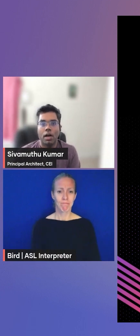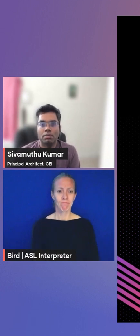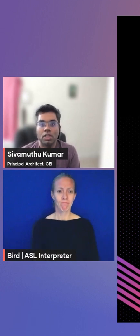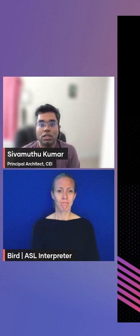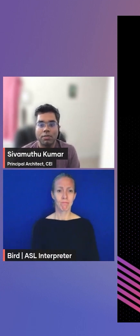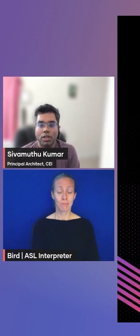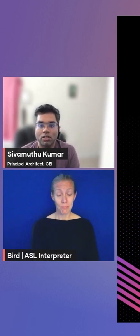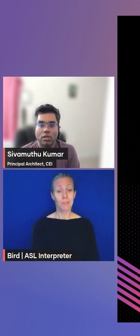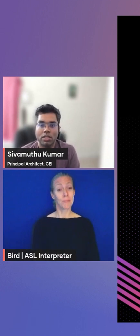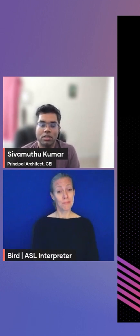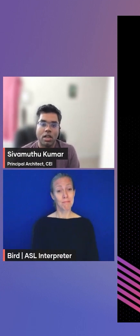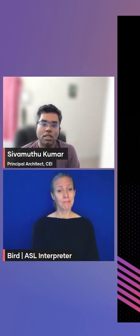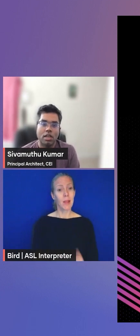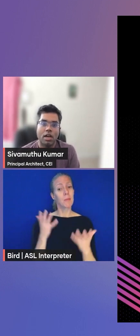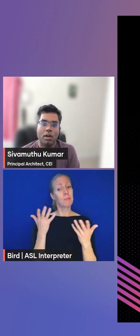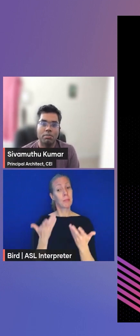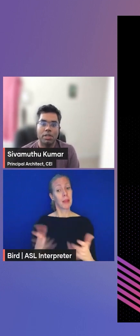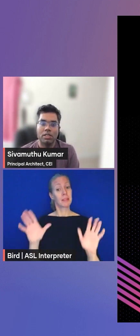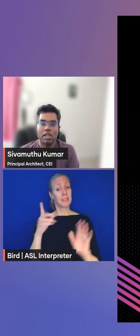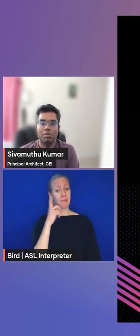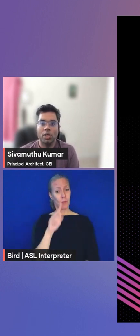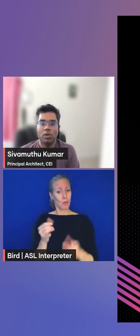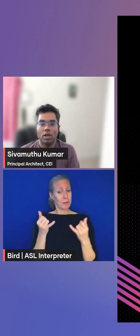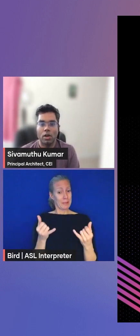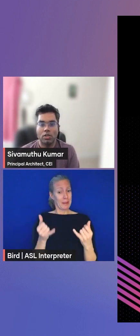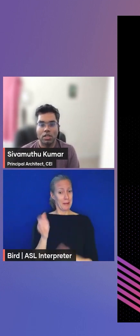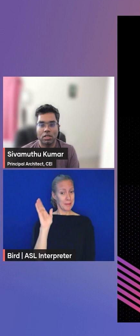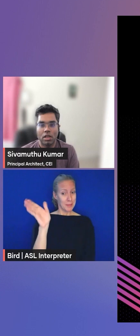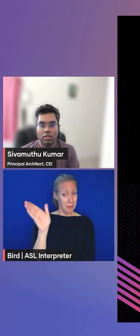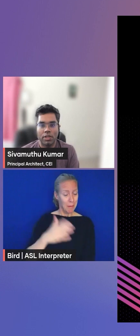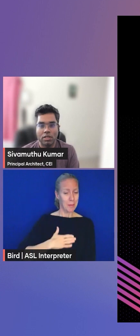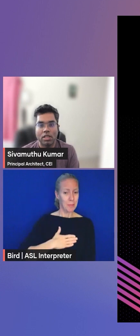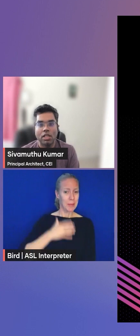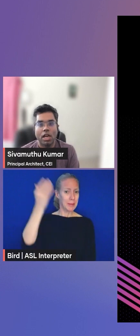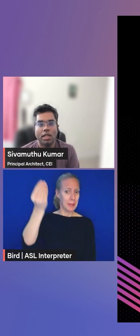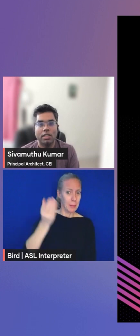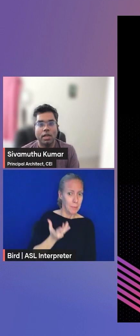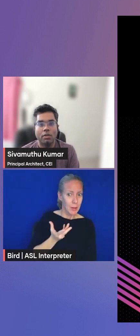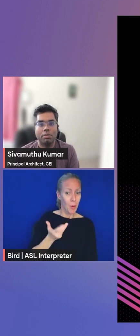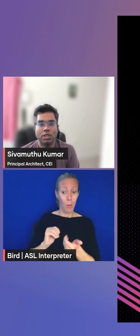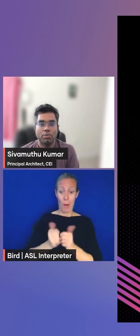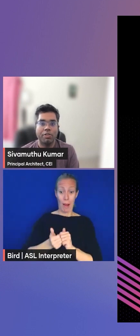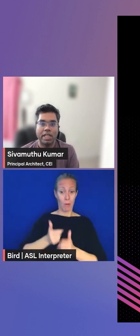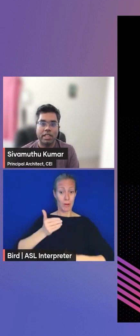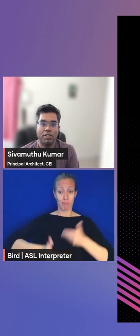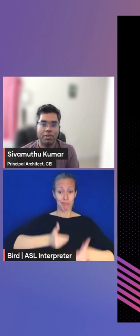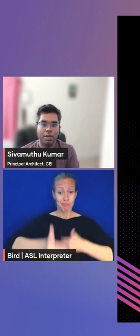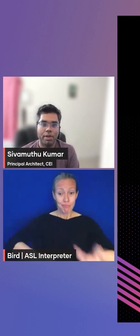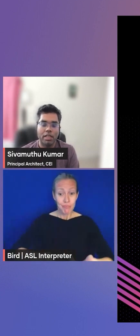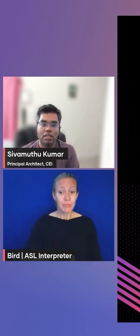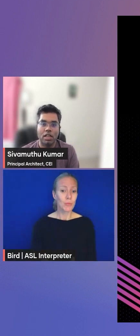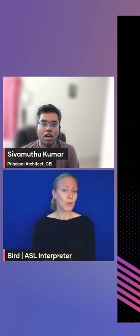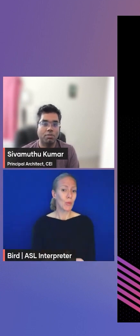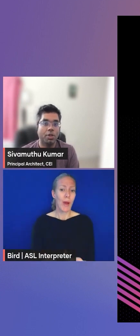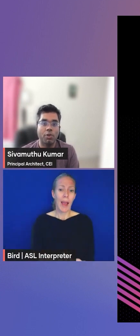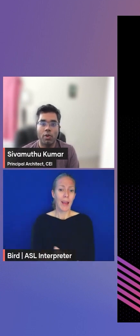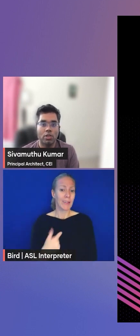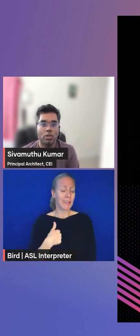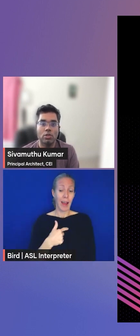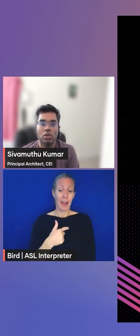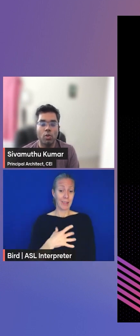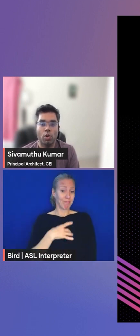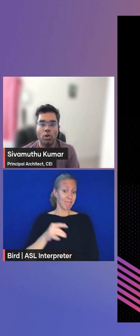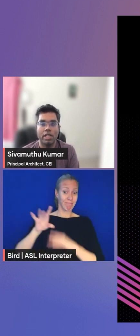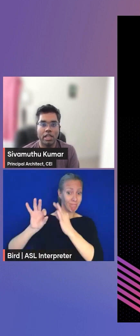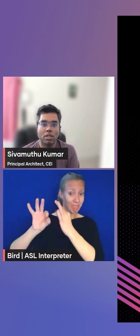Yep, that's it for the today's talk. Please let me know how the talk went, and please provide any feedback. If you